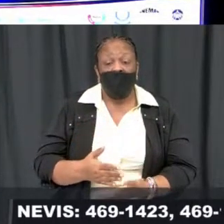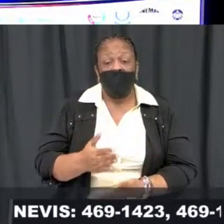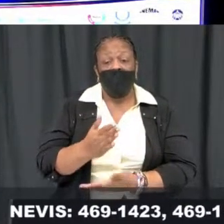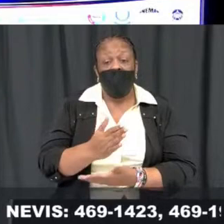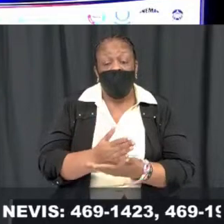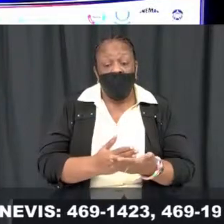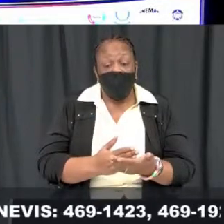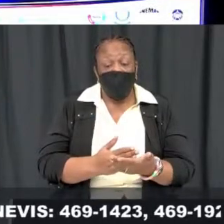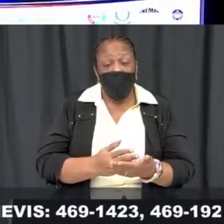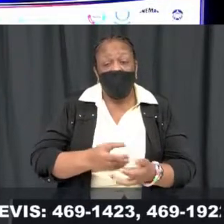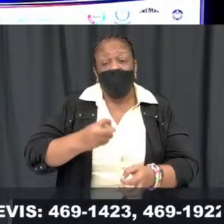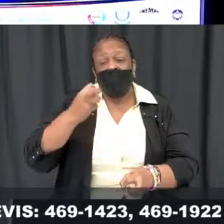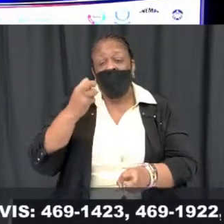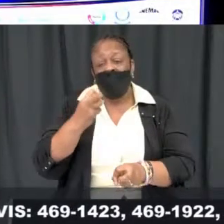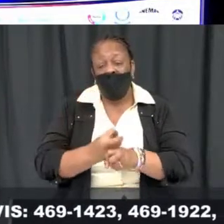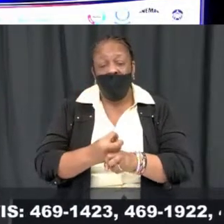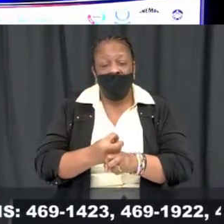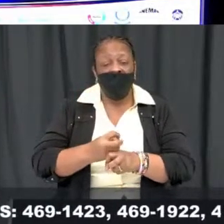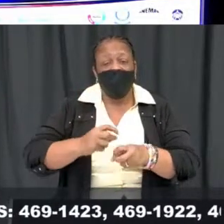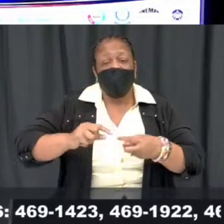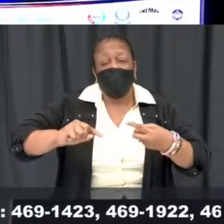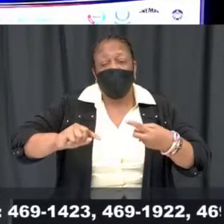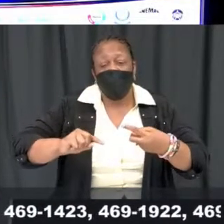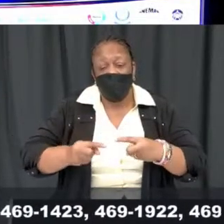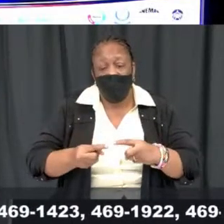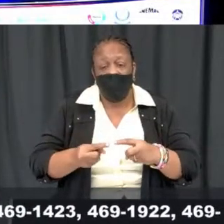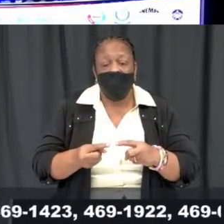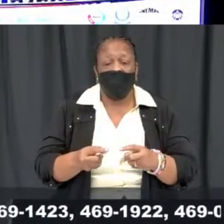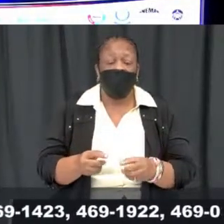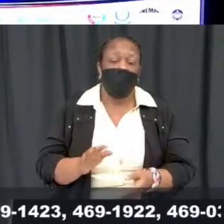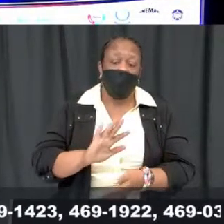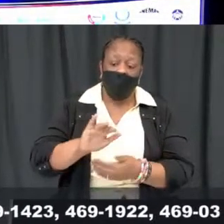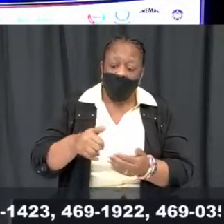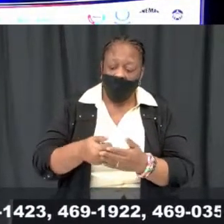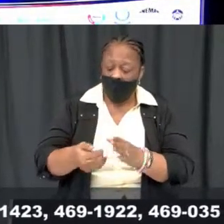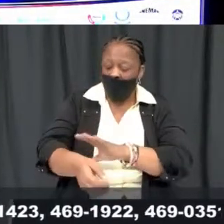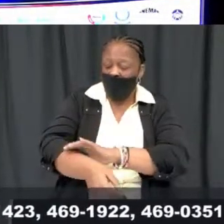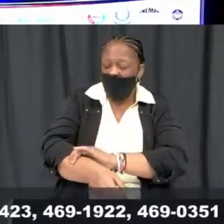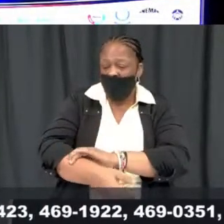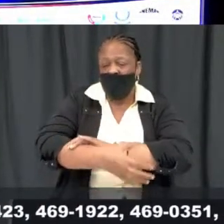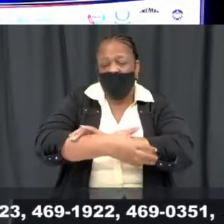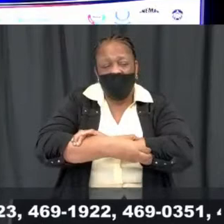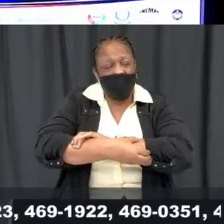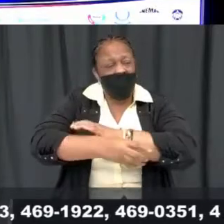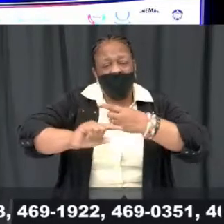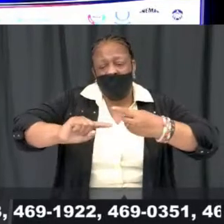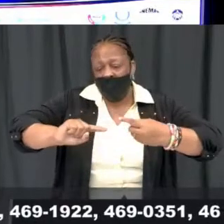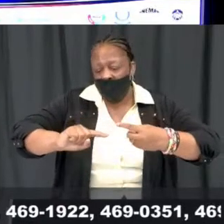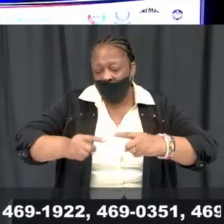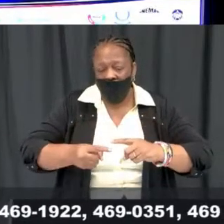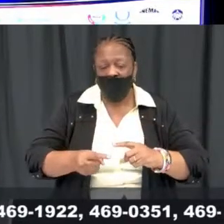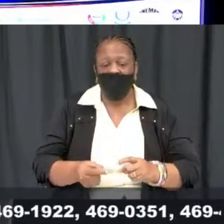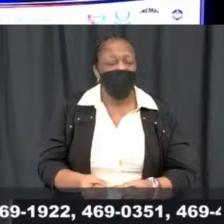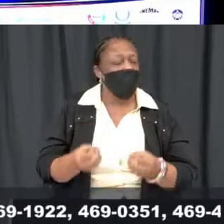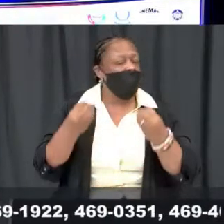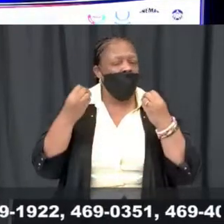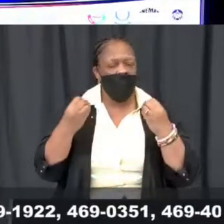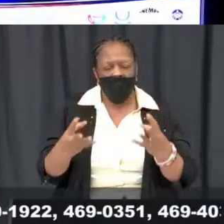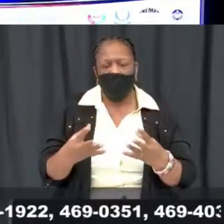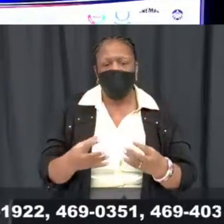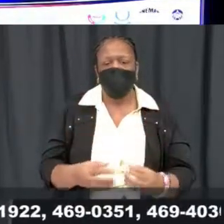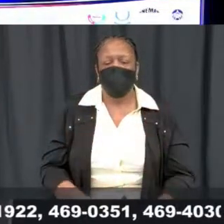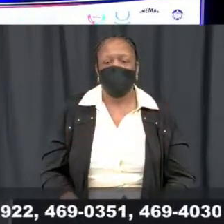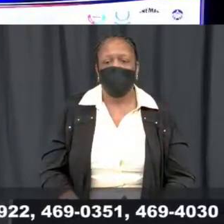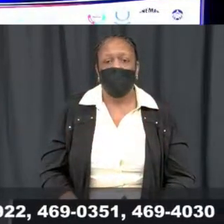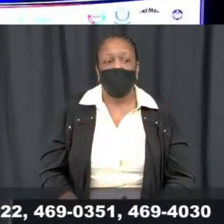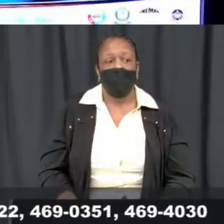breath. For some persons, all of their muscles, everything hurts. And so it's a lot to deal with. Not being